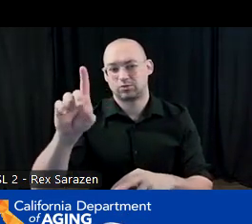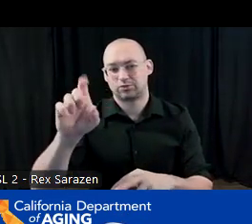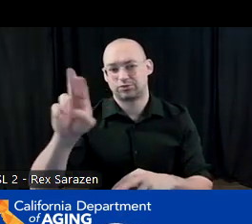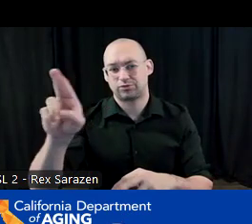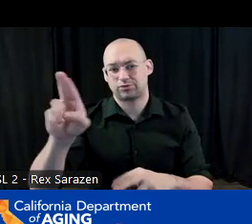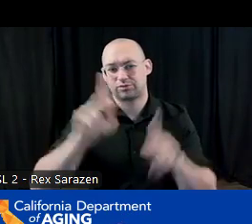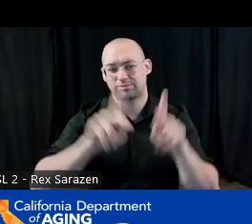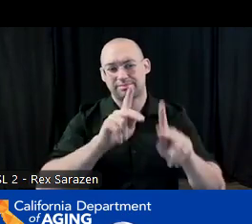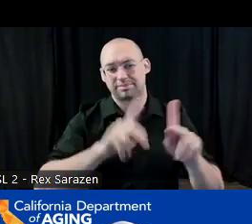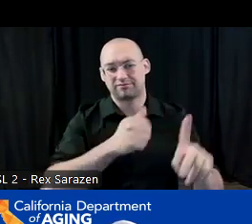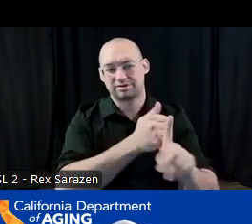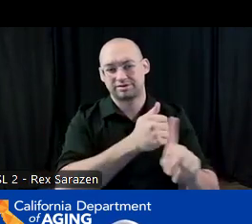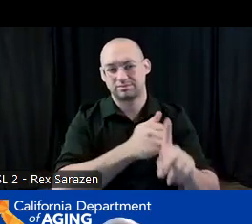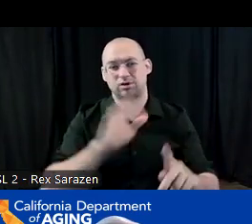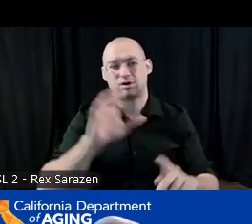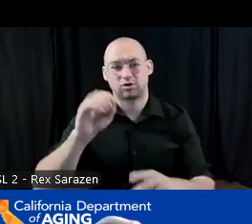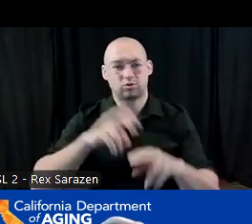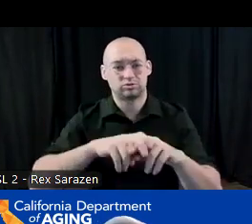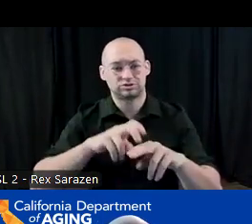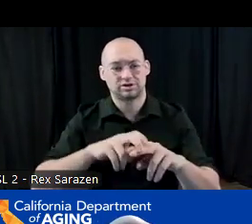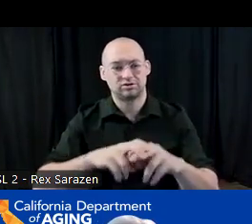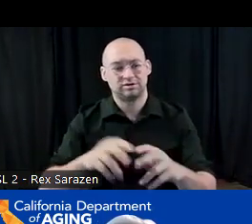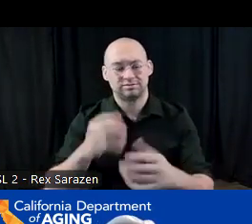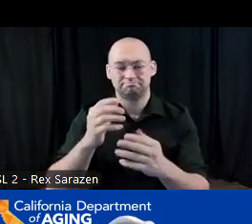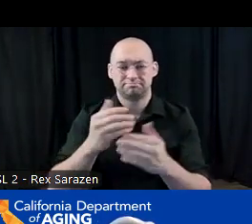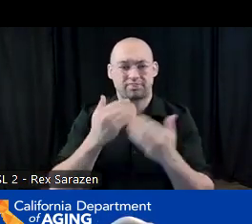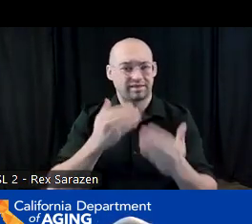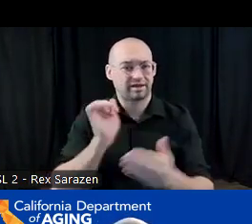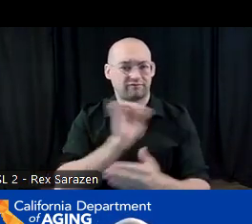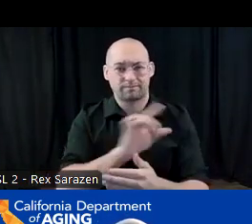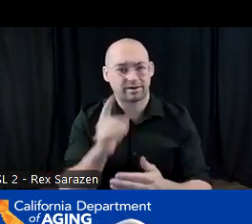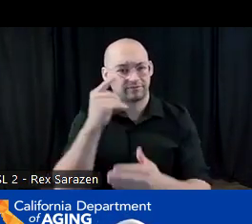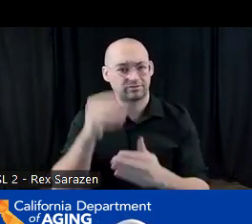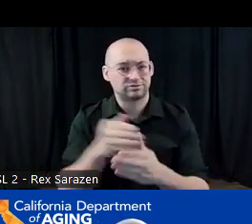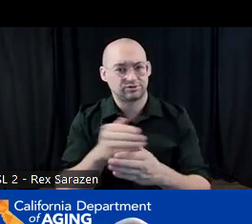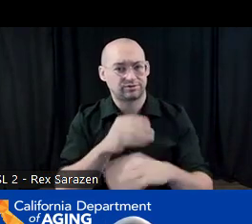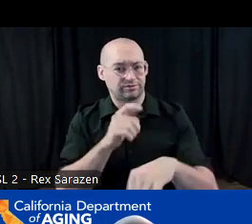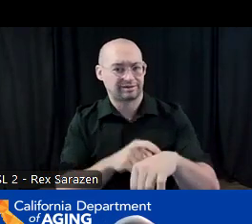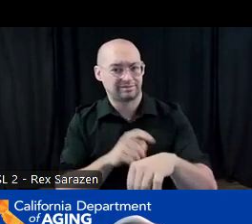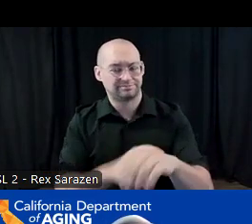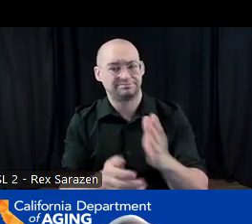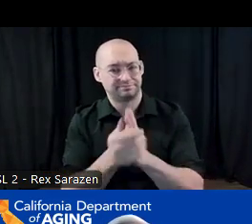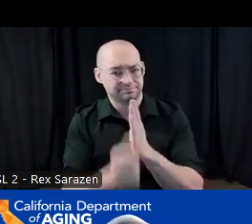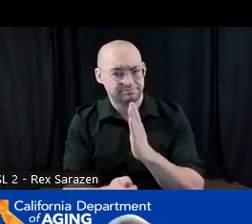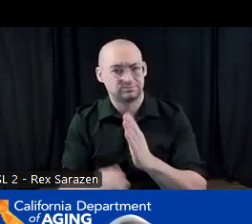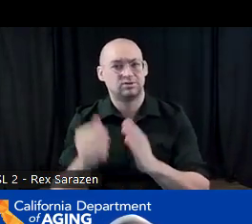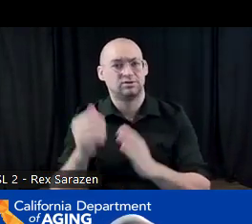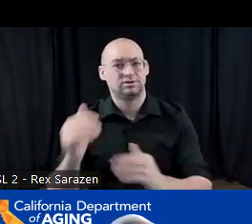each and every one of you for sharing your time and your expertise to further the purpose